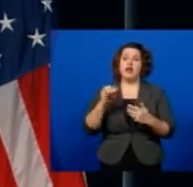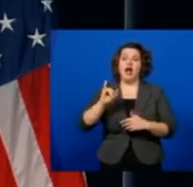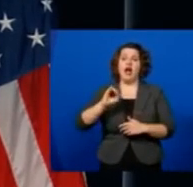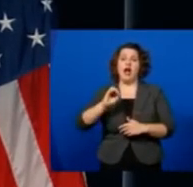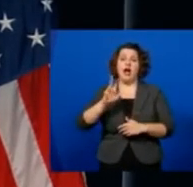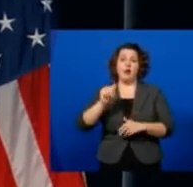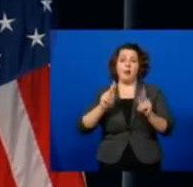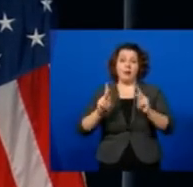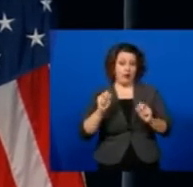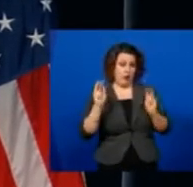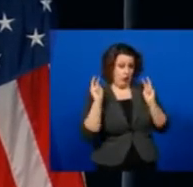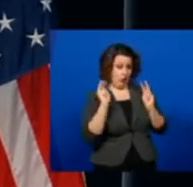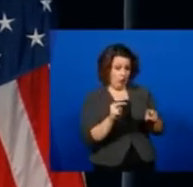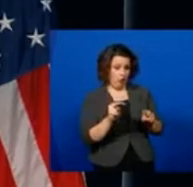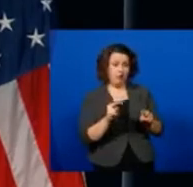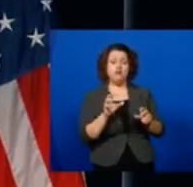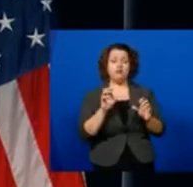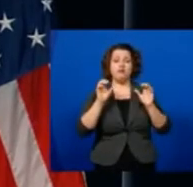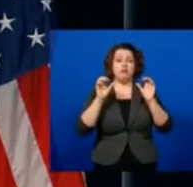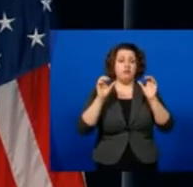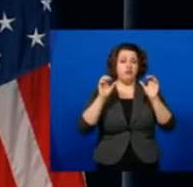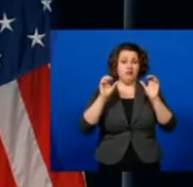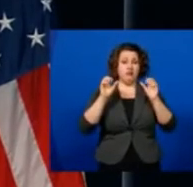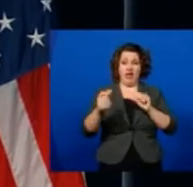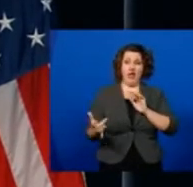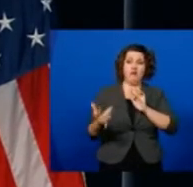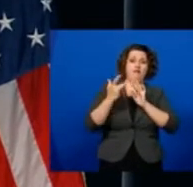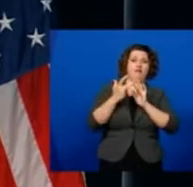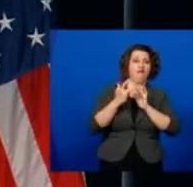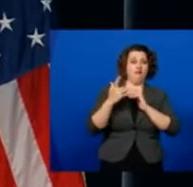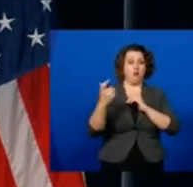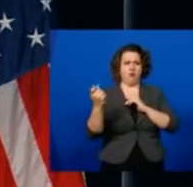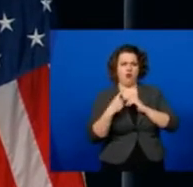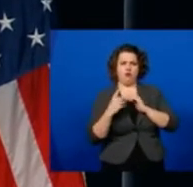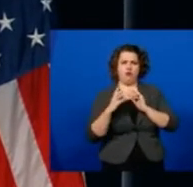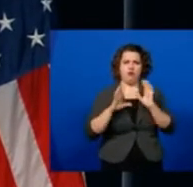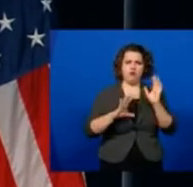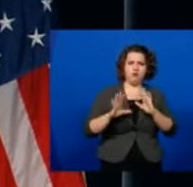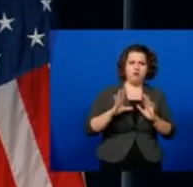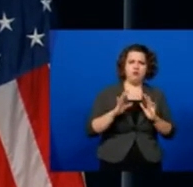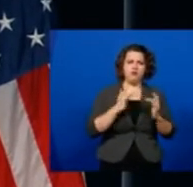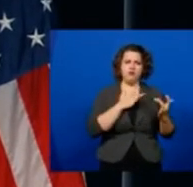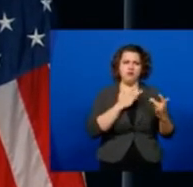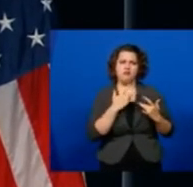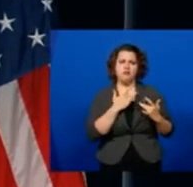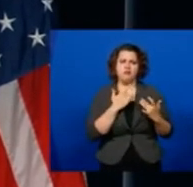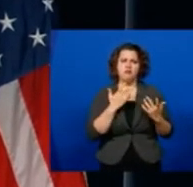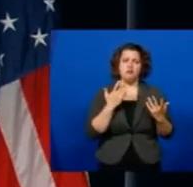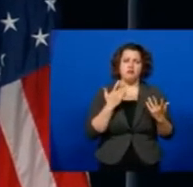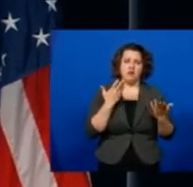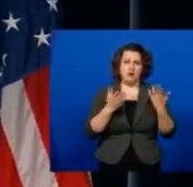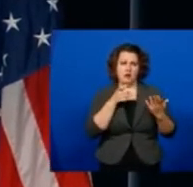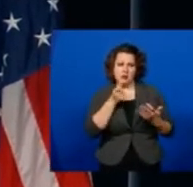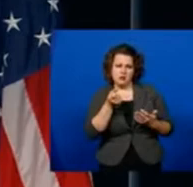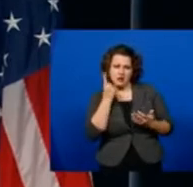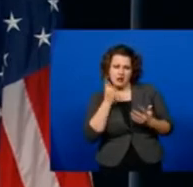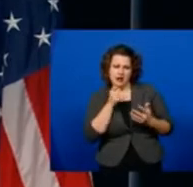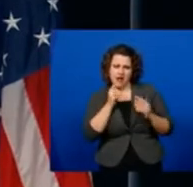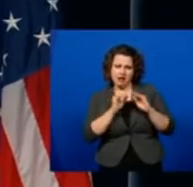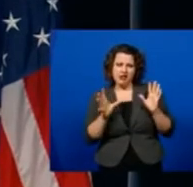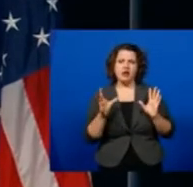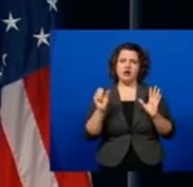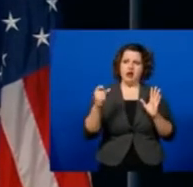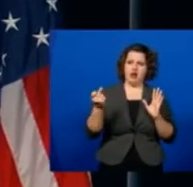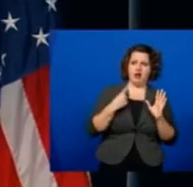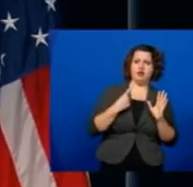They have the opportunity to reach out and question some of the things that they might not understand on the website, and we've been